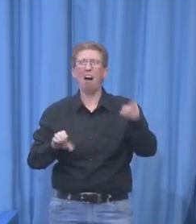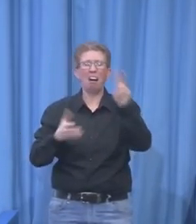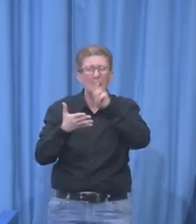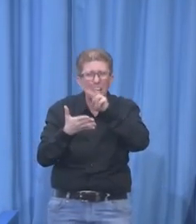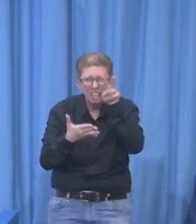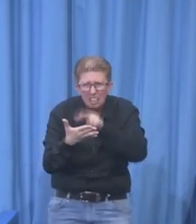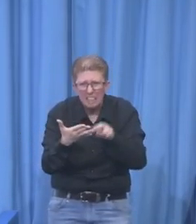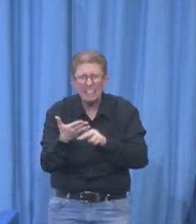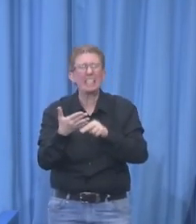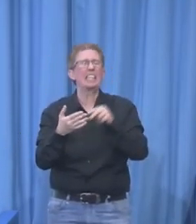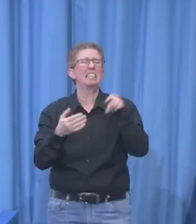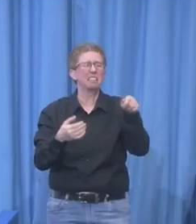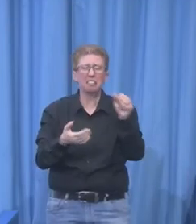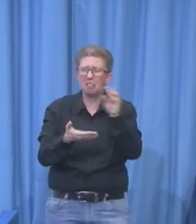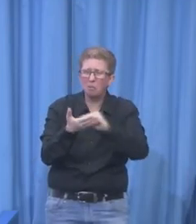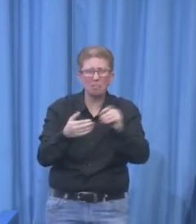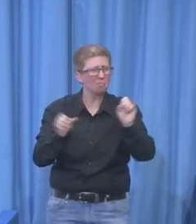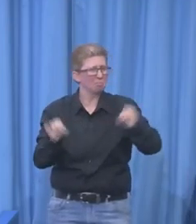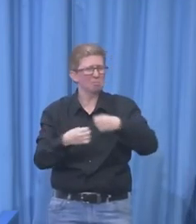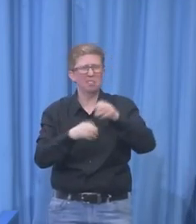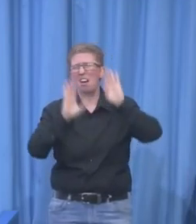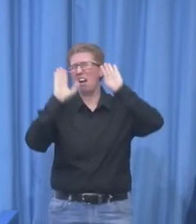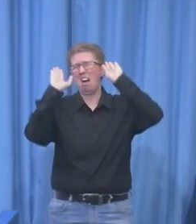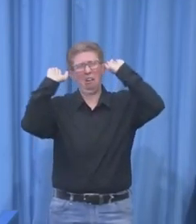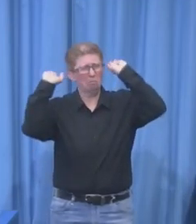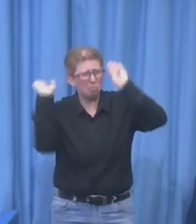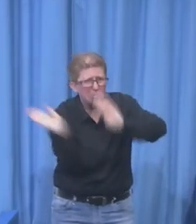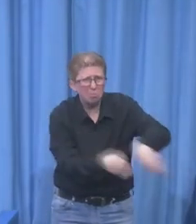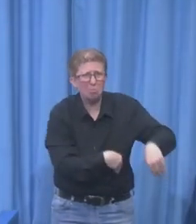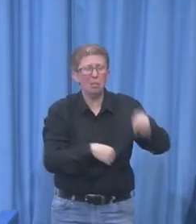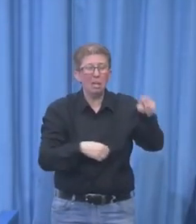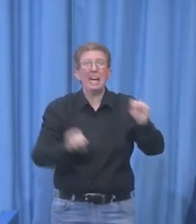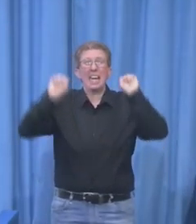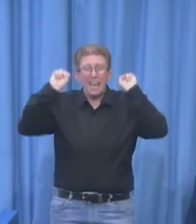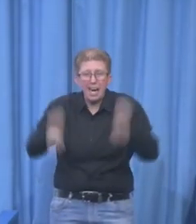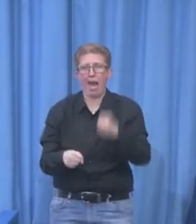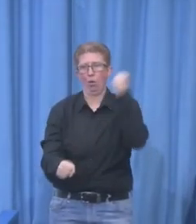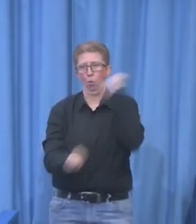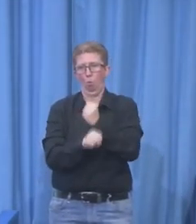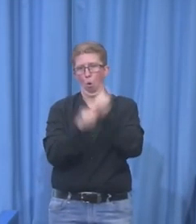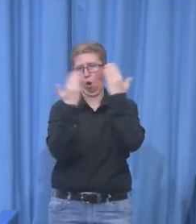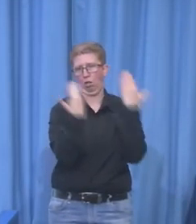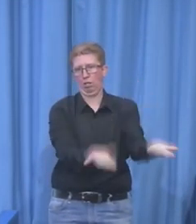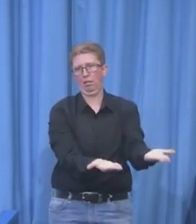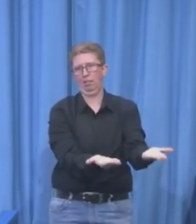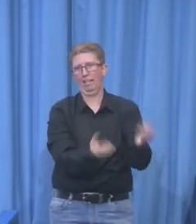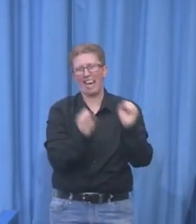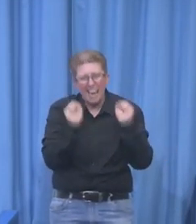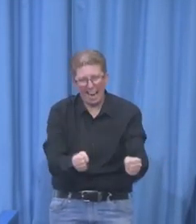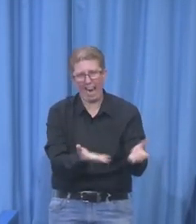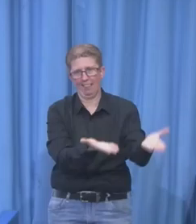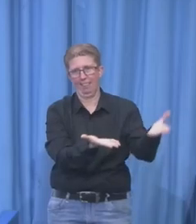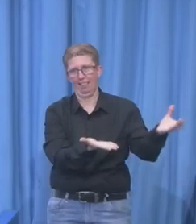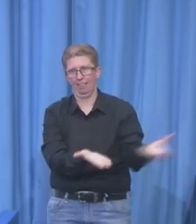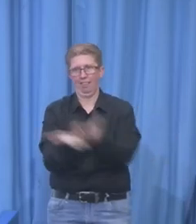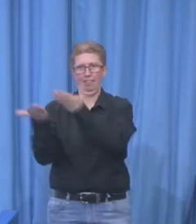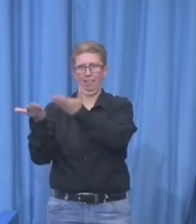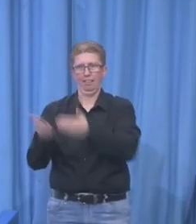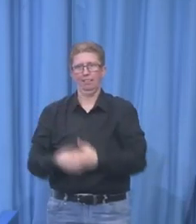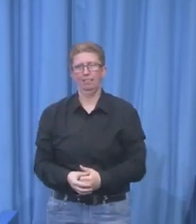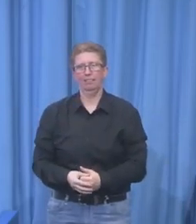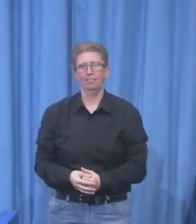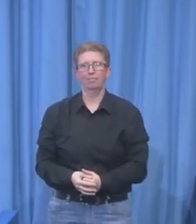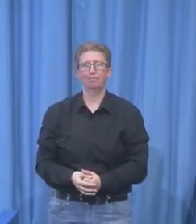thing about this. I can spend all this time teaching Gretchen how to do this, and that's great, but if I don't also